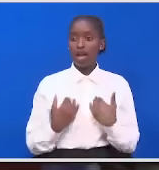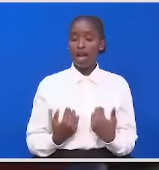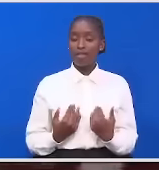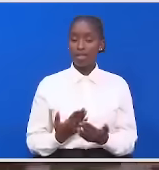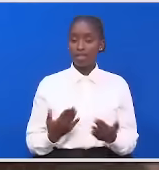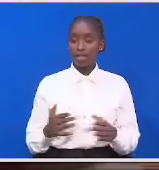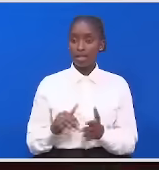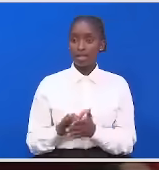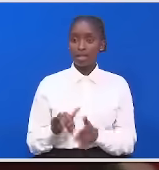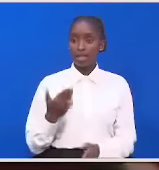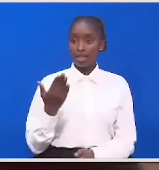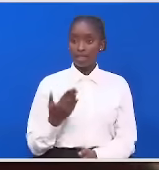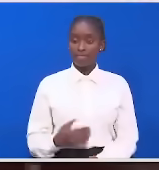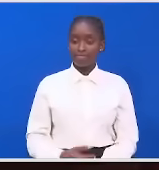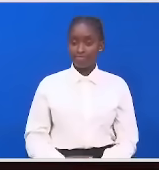canister?